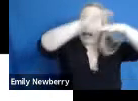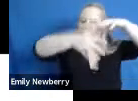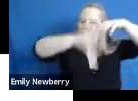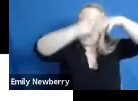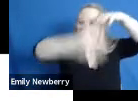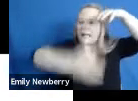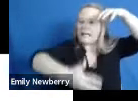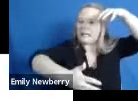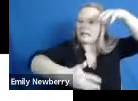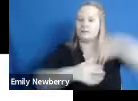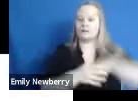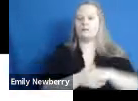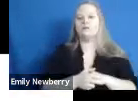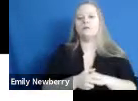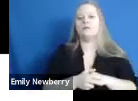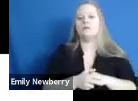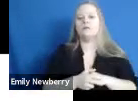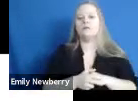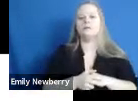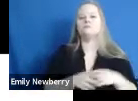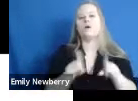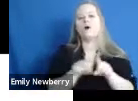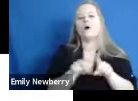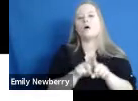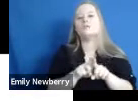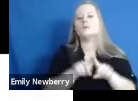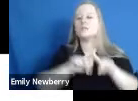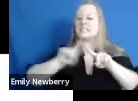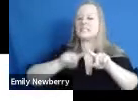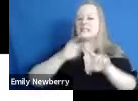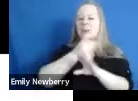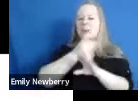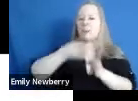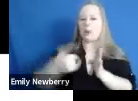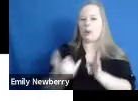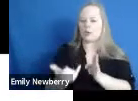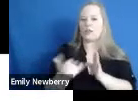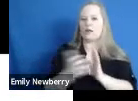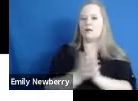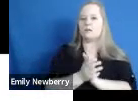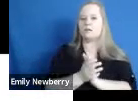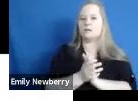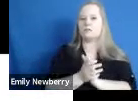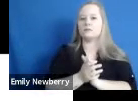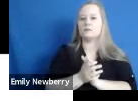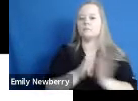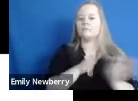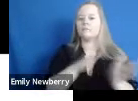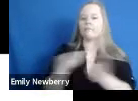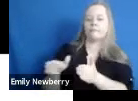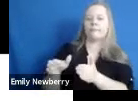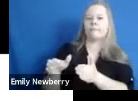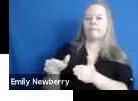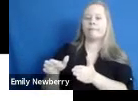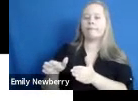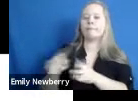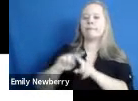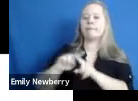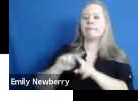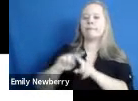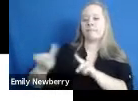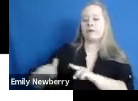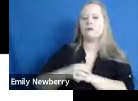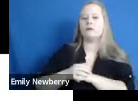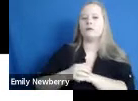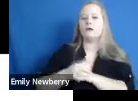I wanted to touch on other projects that get done off the Science Center. A lot of our projects are not